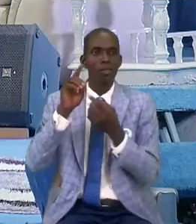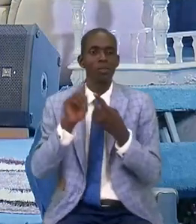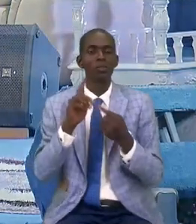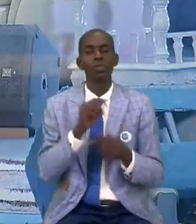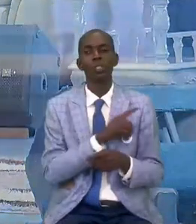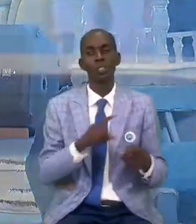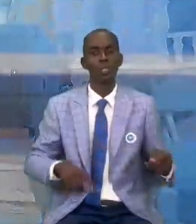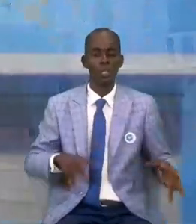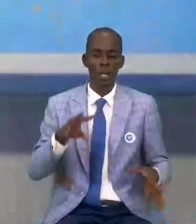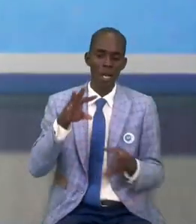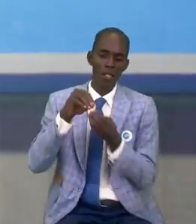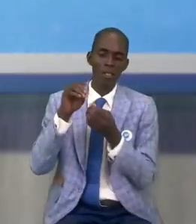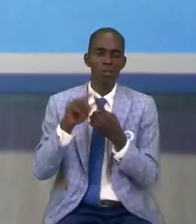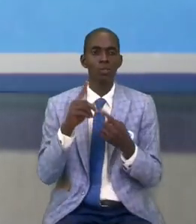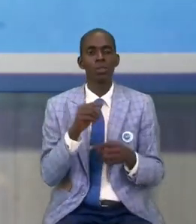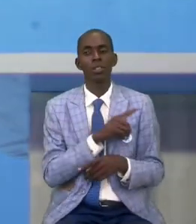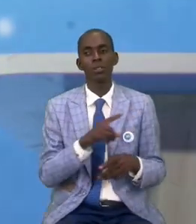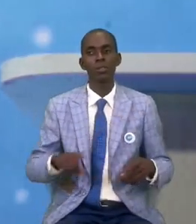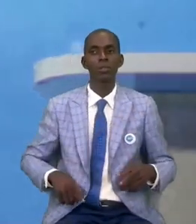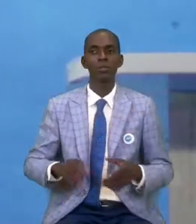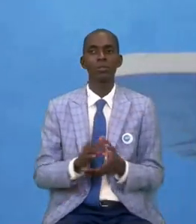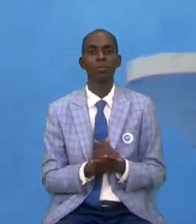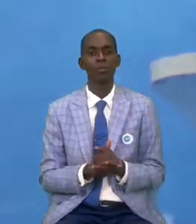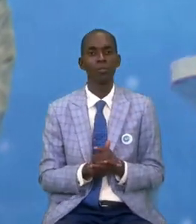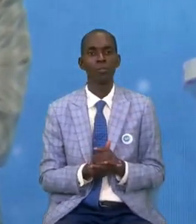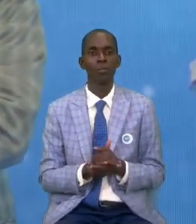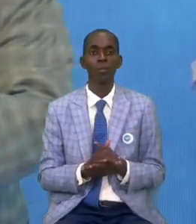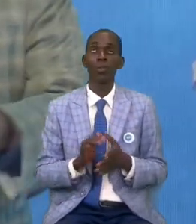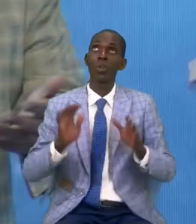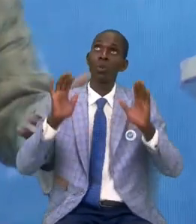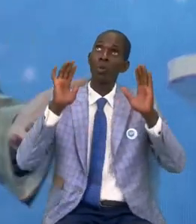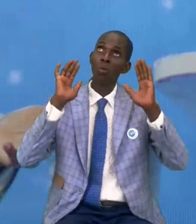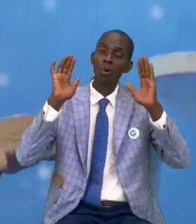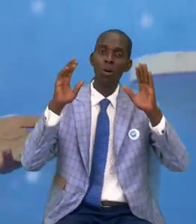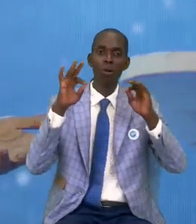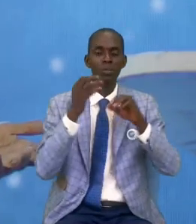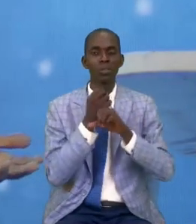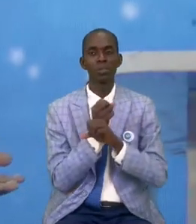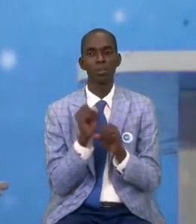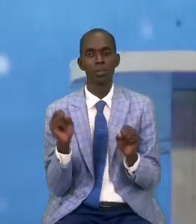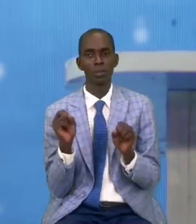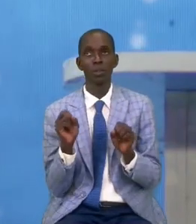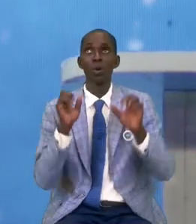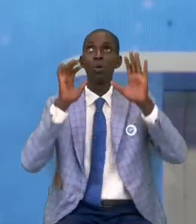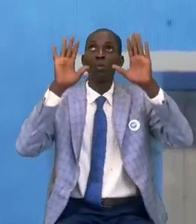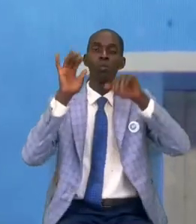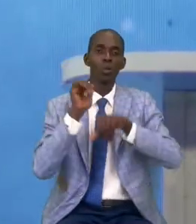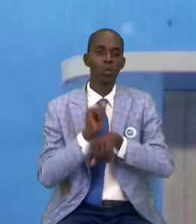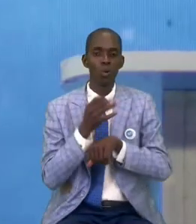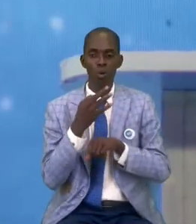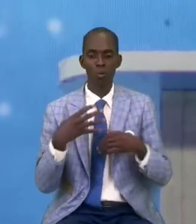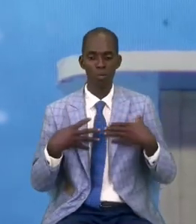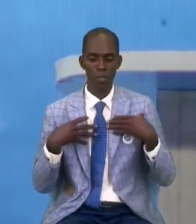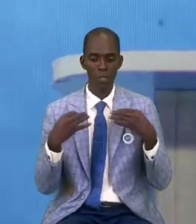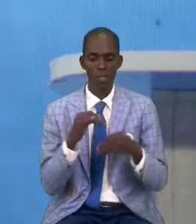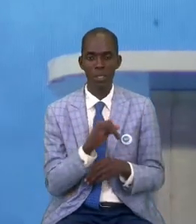Wonders of salvation, miracles of healing, and the signs of deliverance